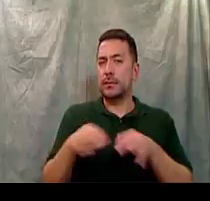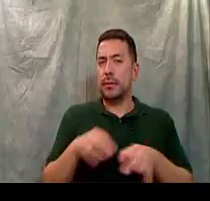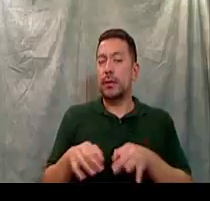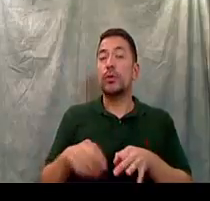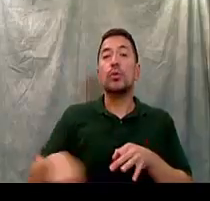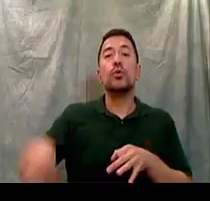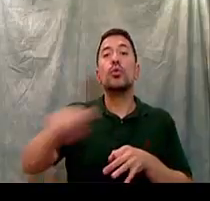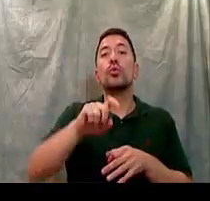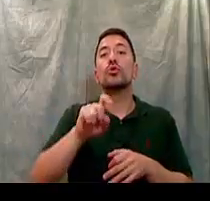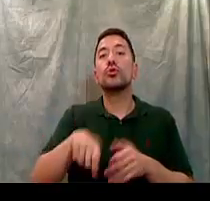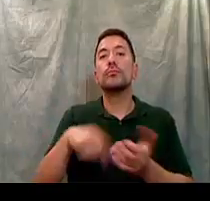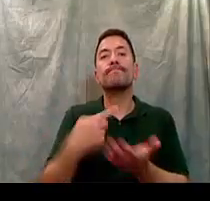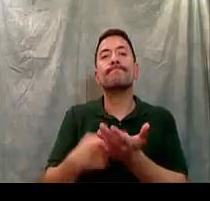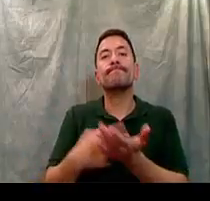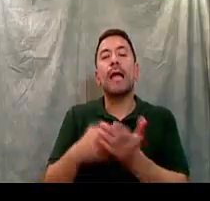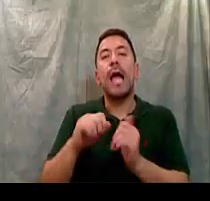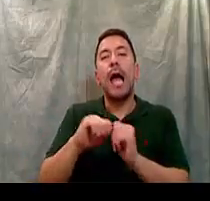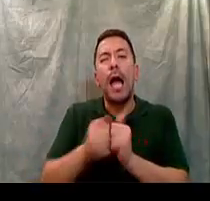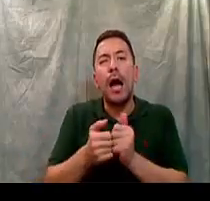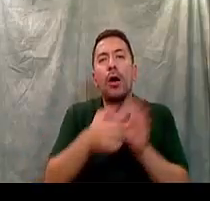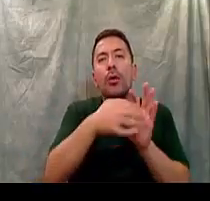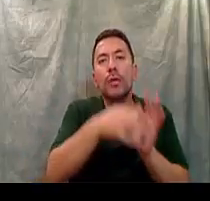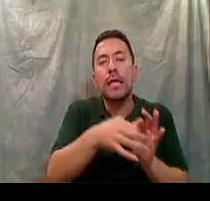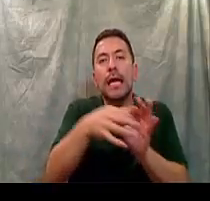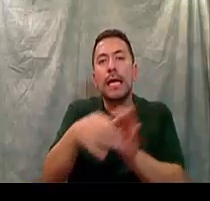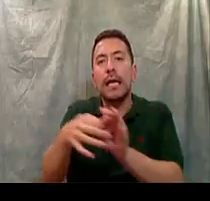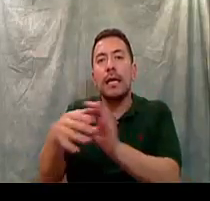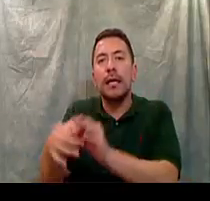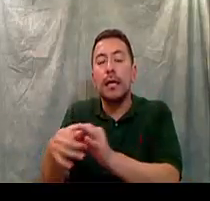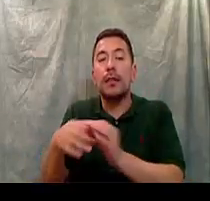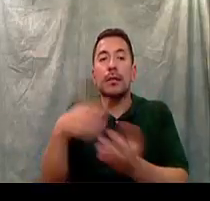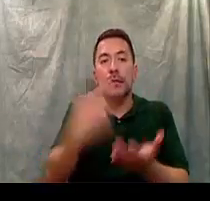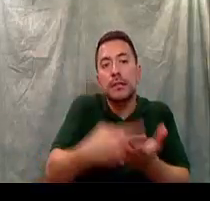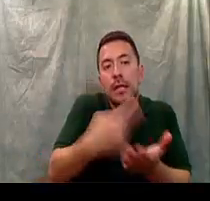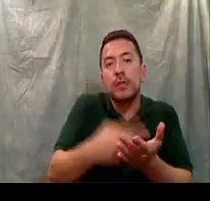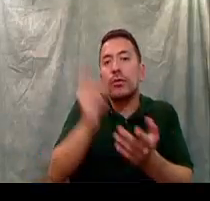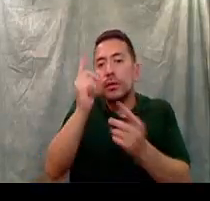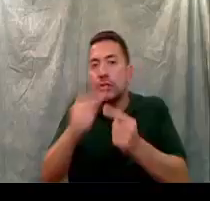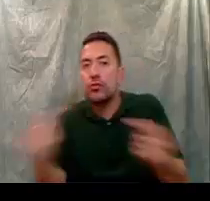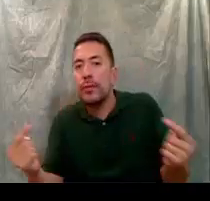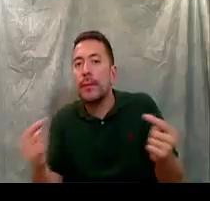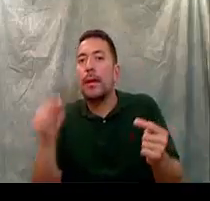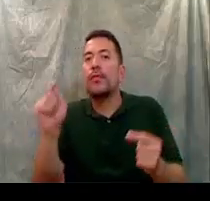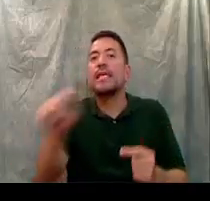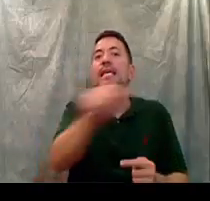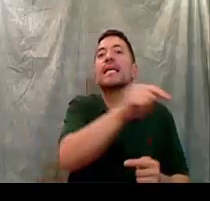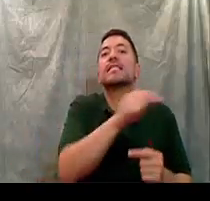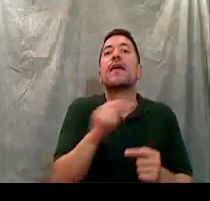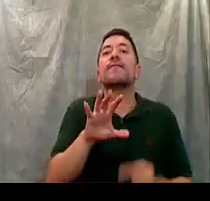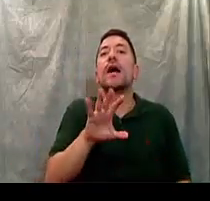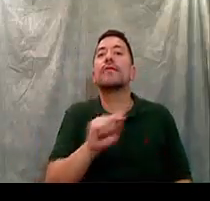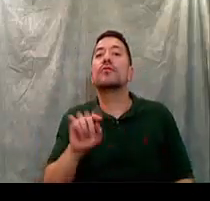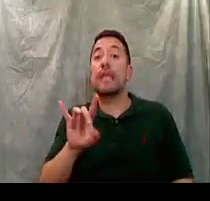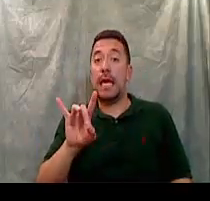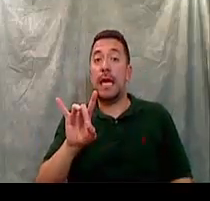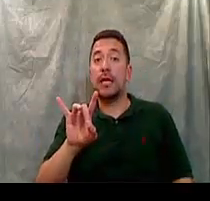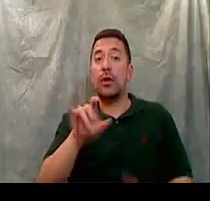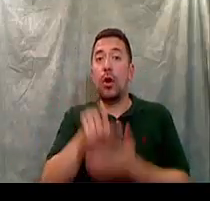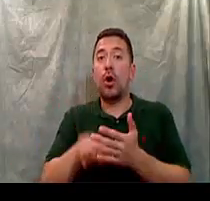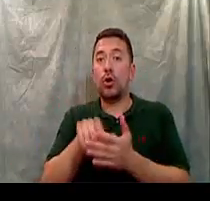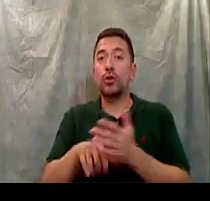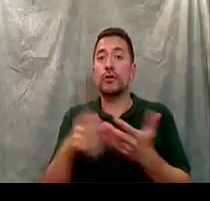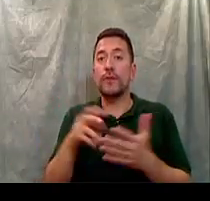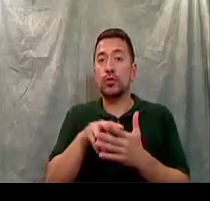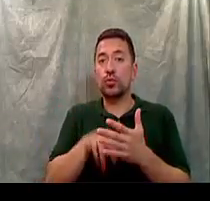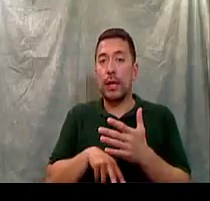discussing the relationship or the interconnectivity or the debate and the contradiction between these 5 to 8 articles that you have read in